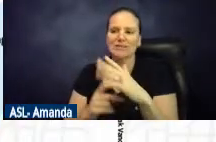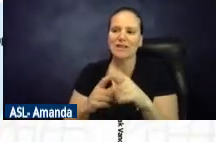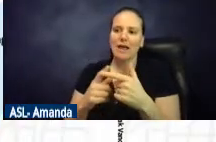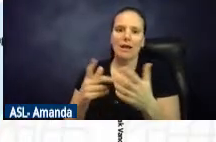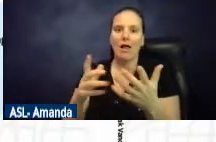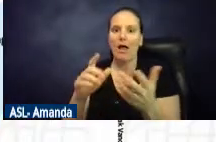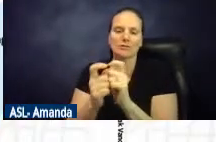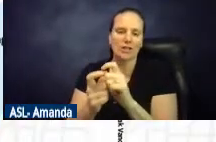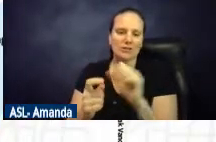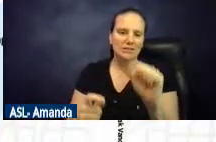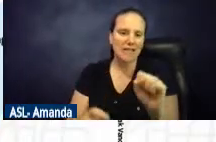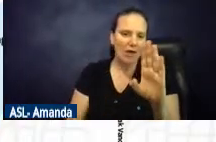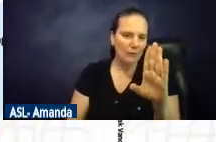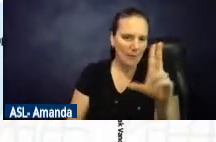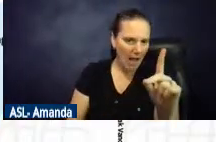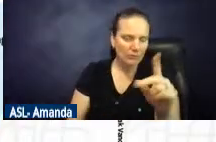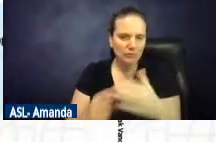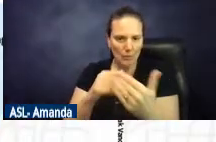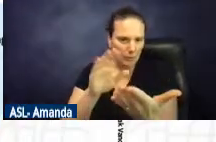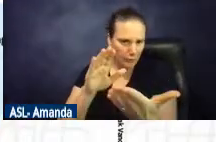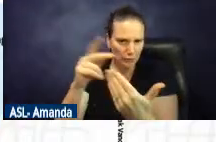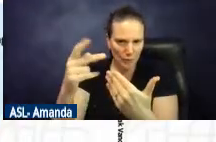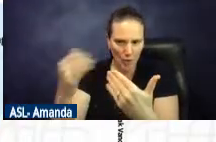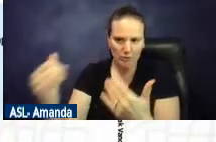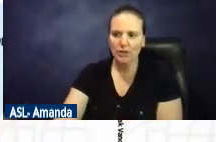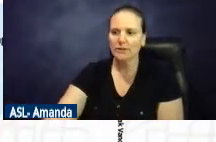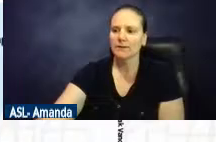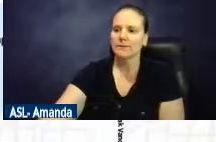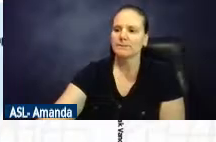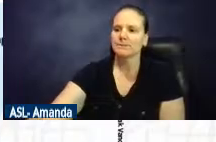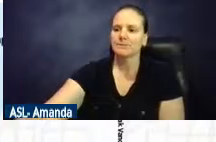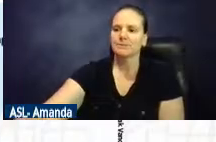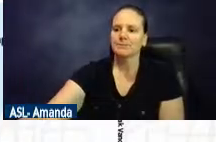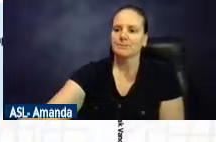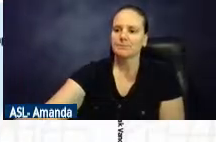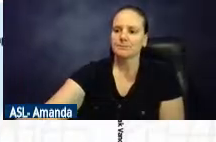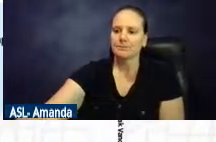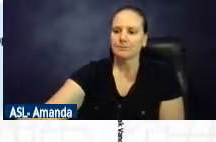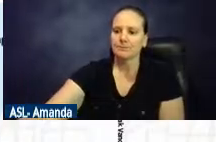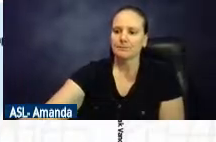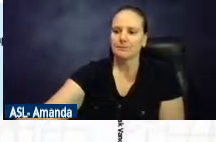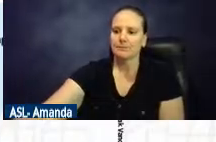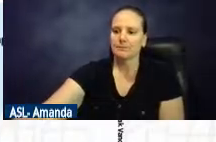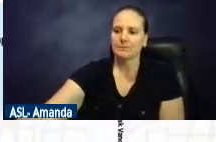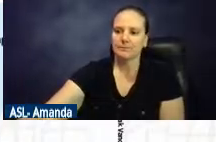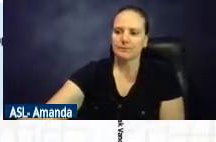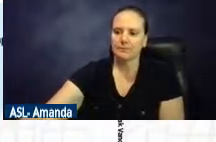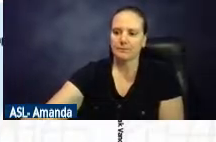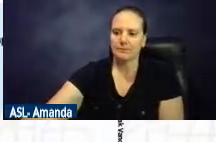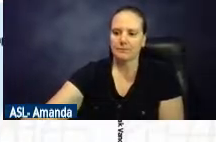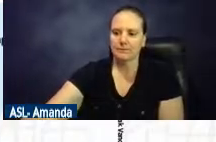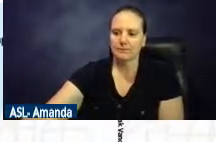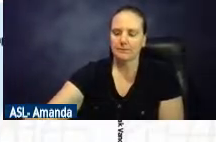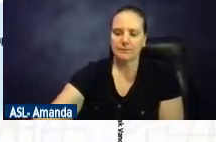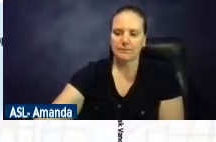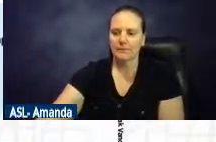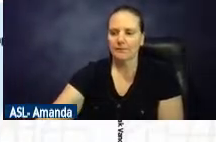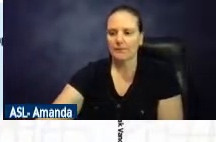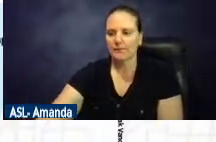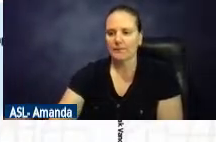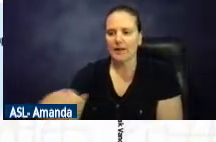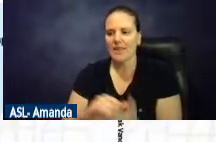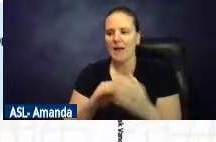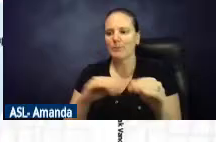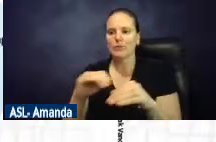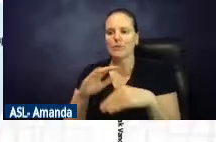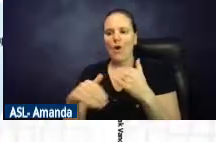to the Approach project. But again, this builds all of the and moves all of the traffic around through construction. Again,